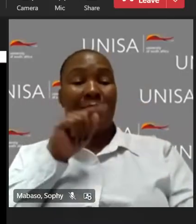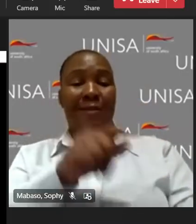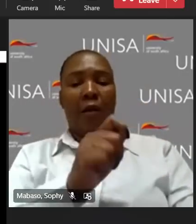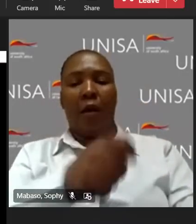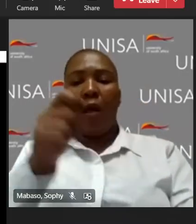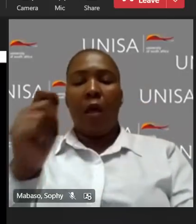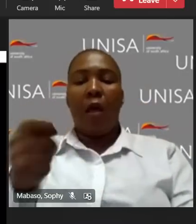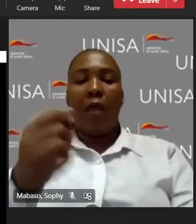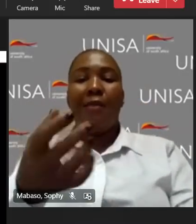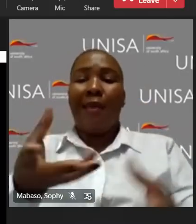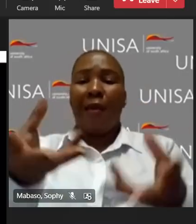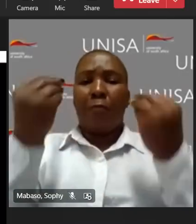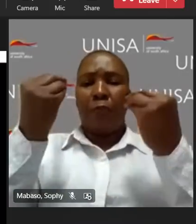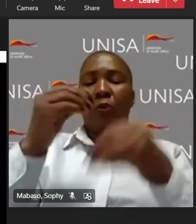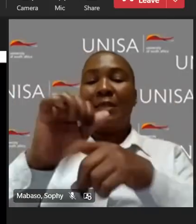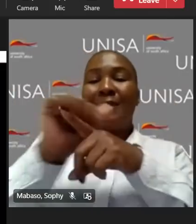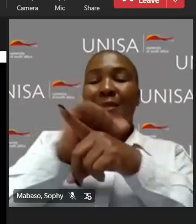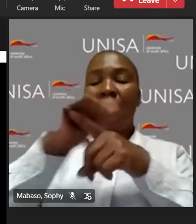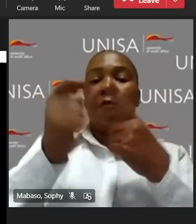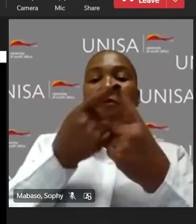receiving a training from the university.